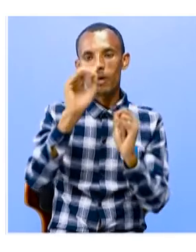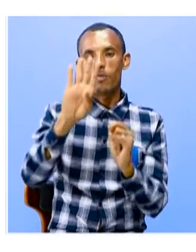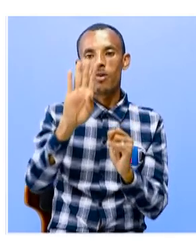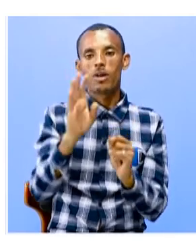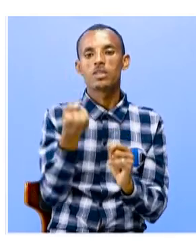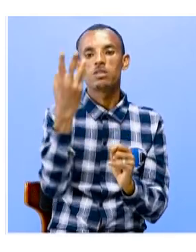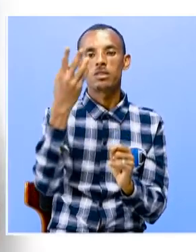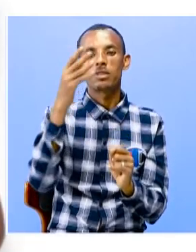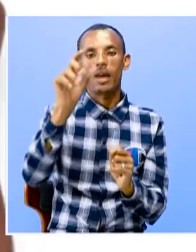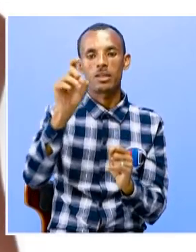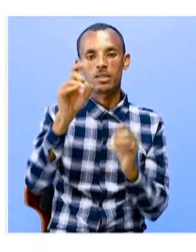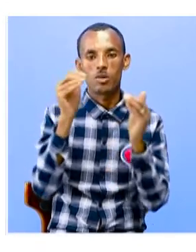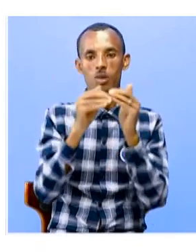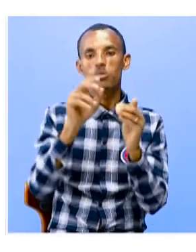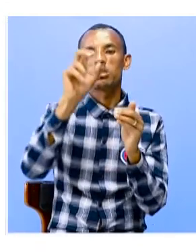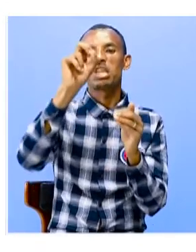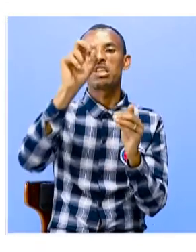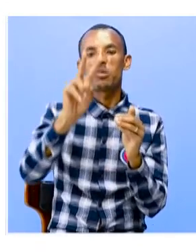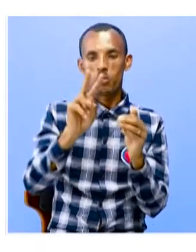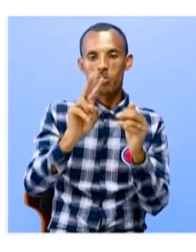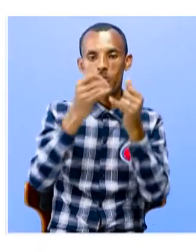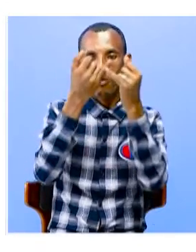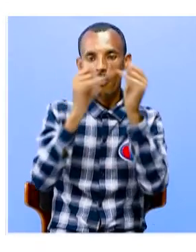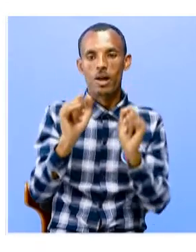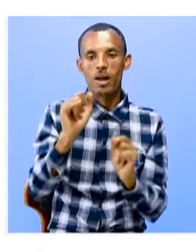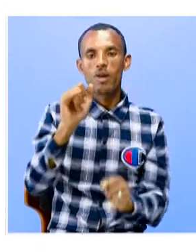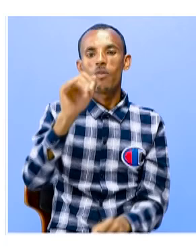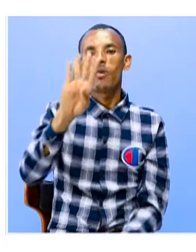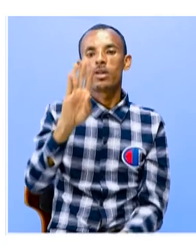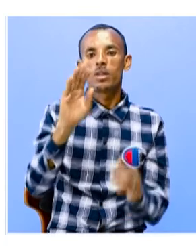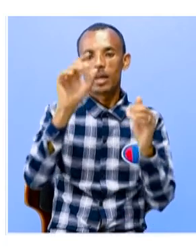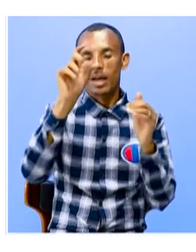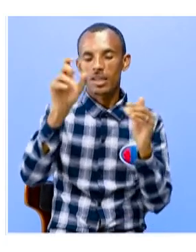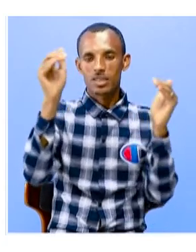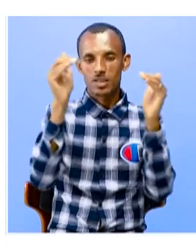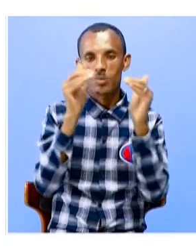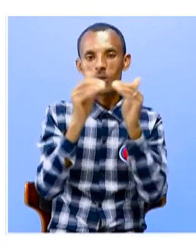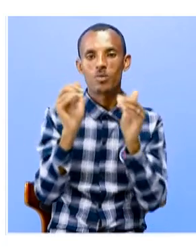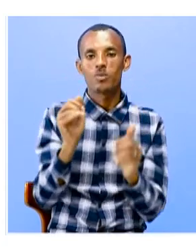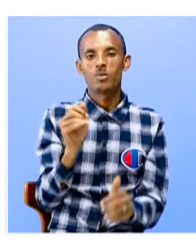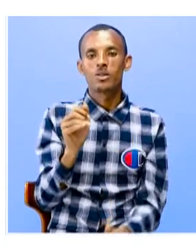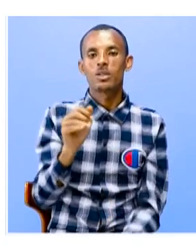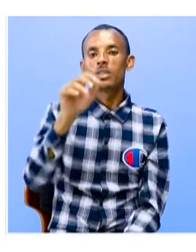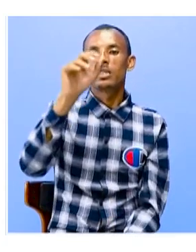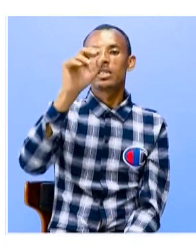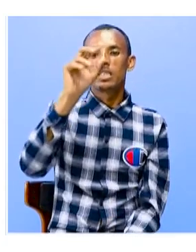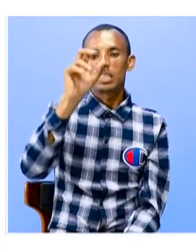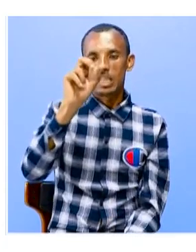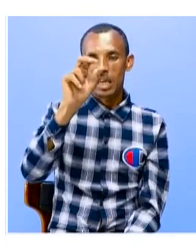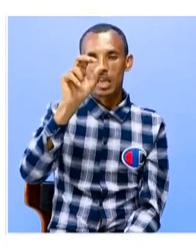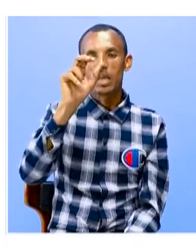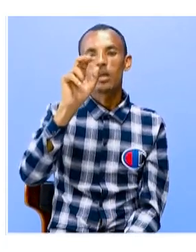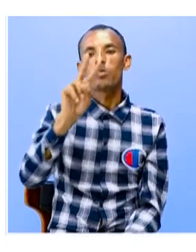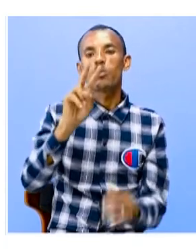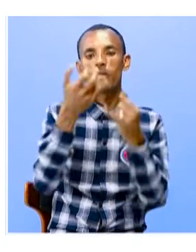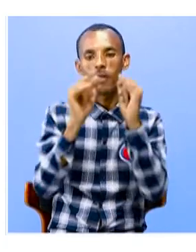by 4. And this cancel out. So x is equal to 32 divided by